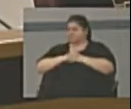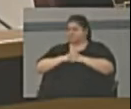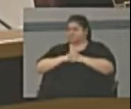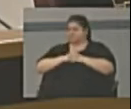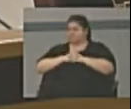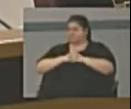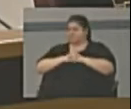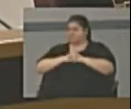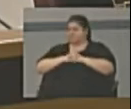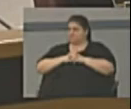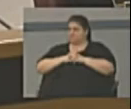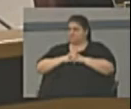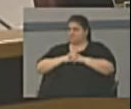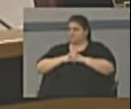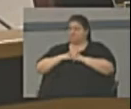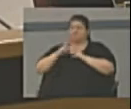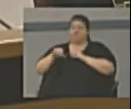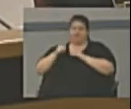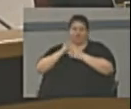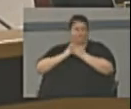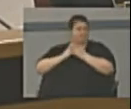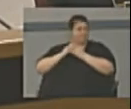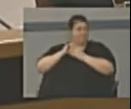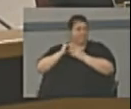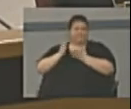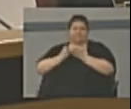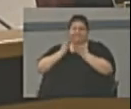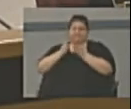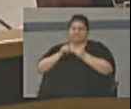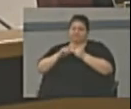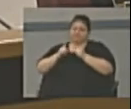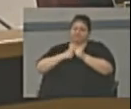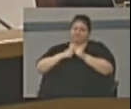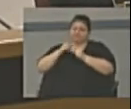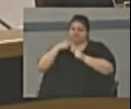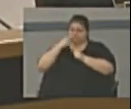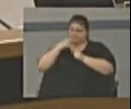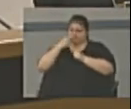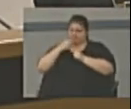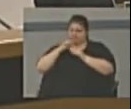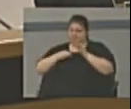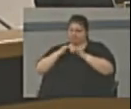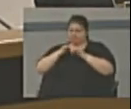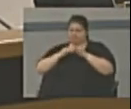The other part of this action is the introduction and first public hearing on ordinance number